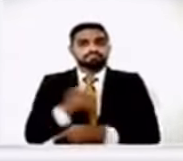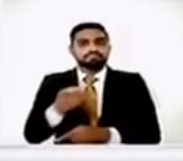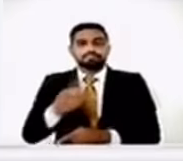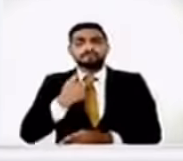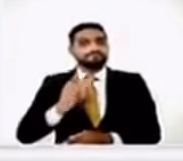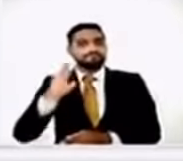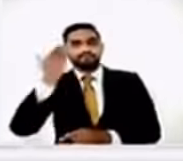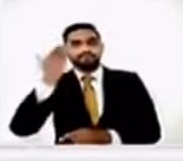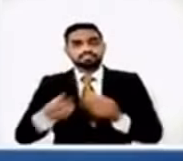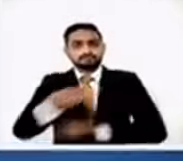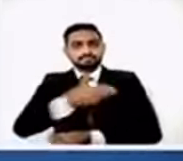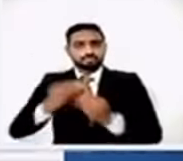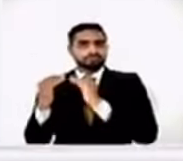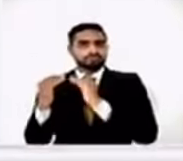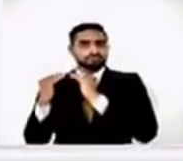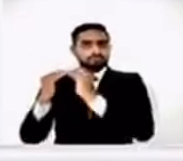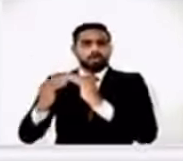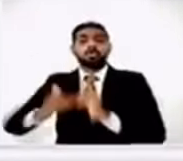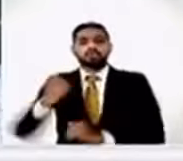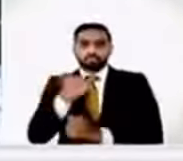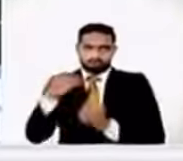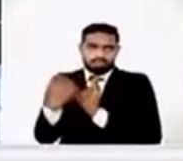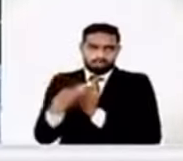attractive business hub.